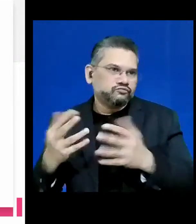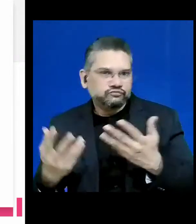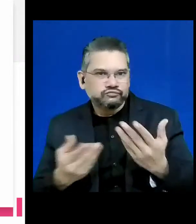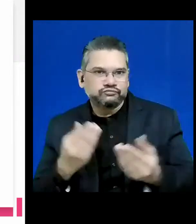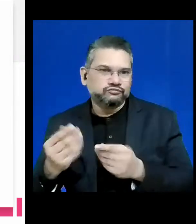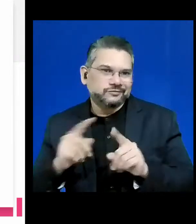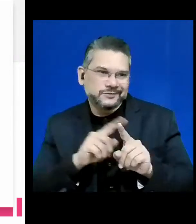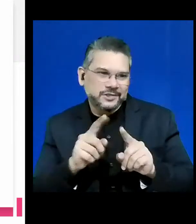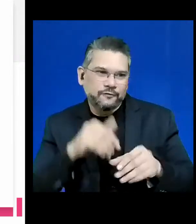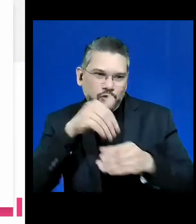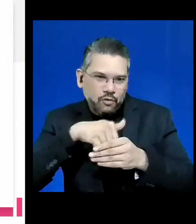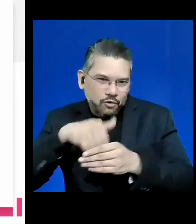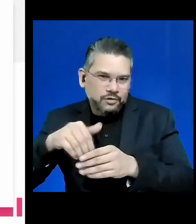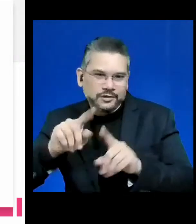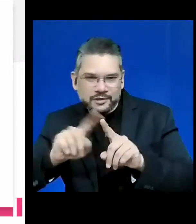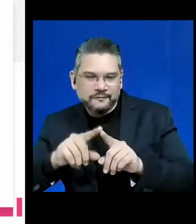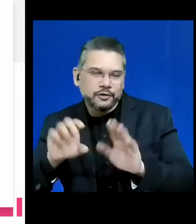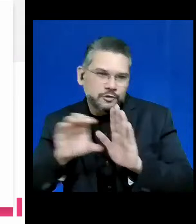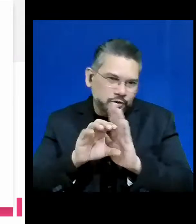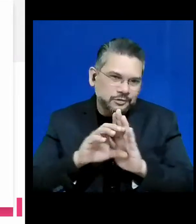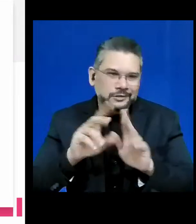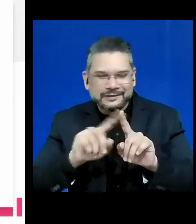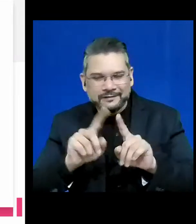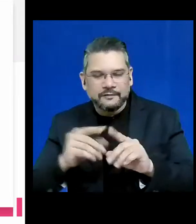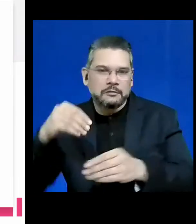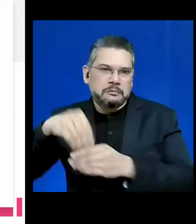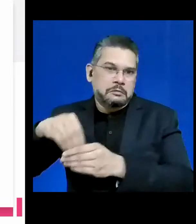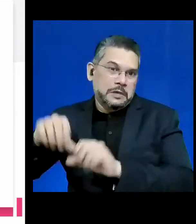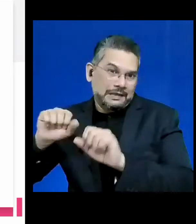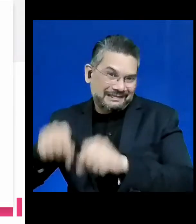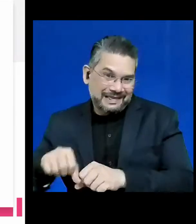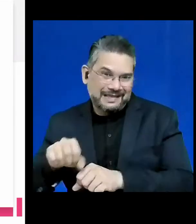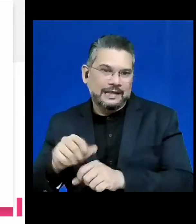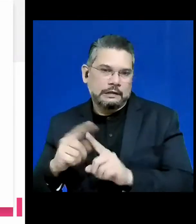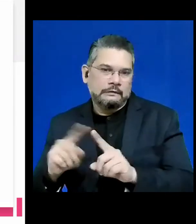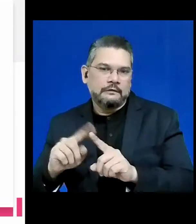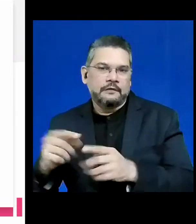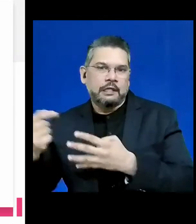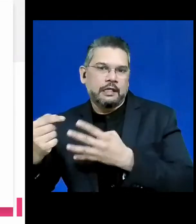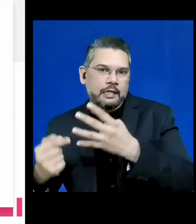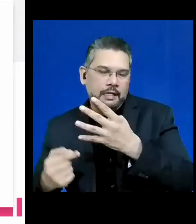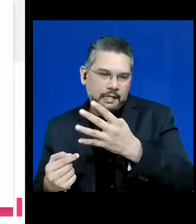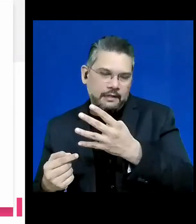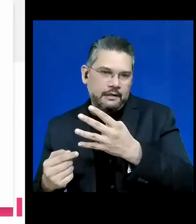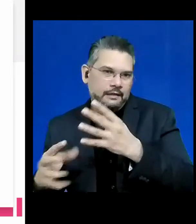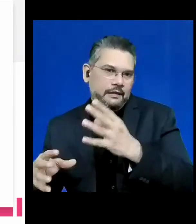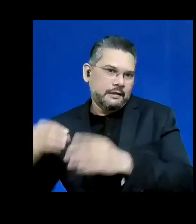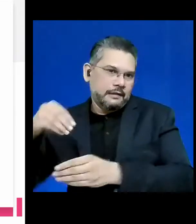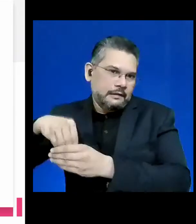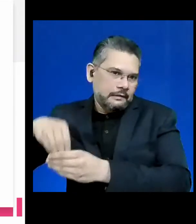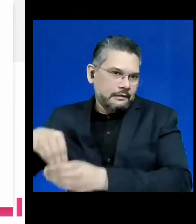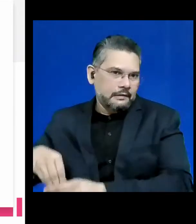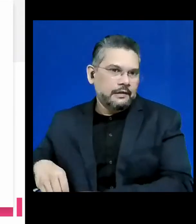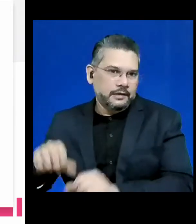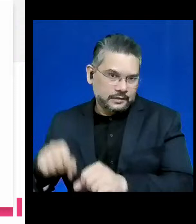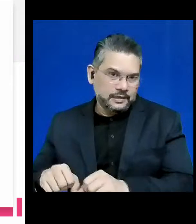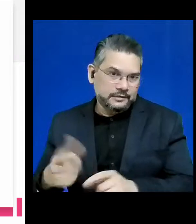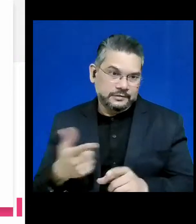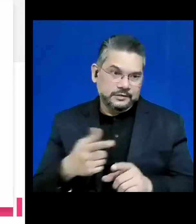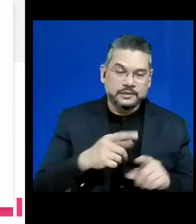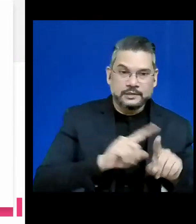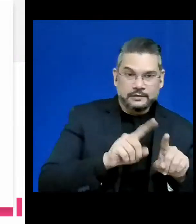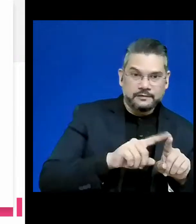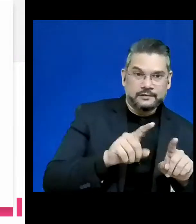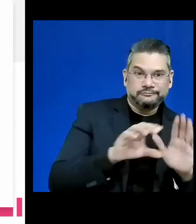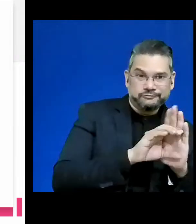types of content, such as images. When you have content served via the